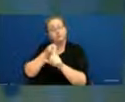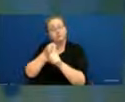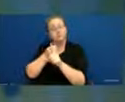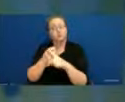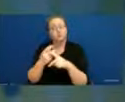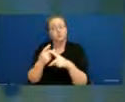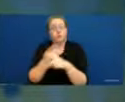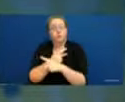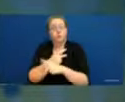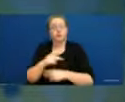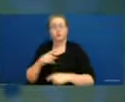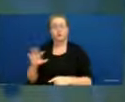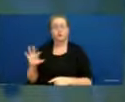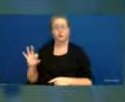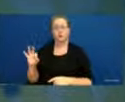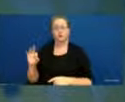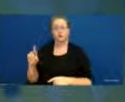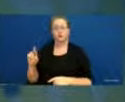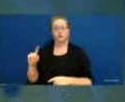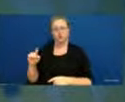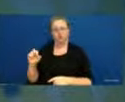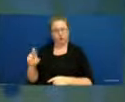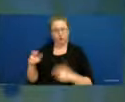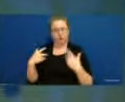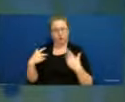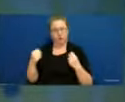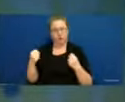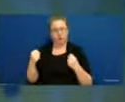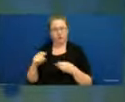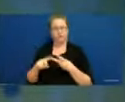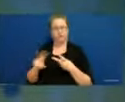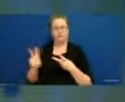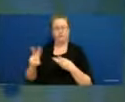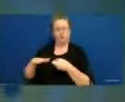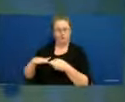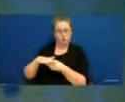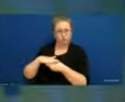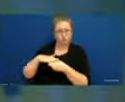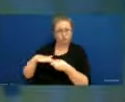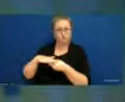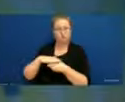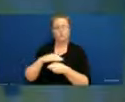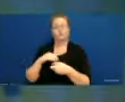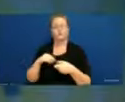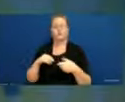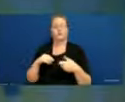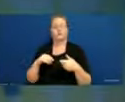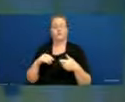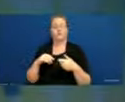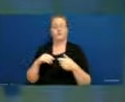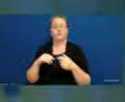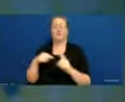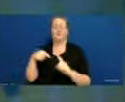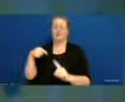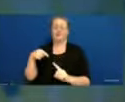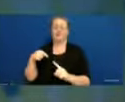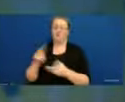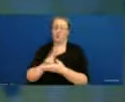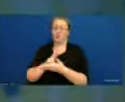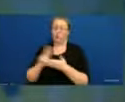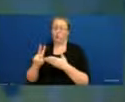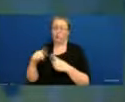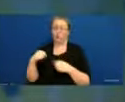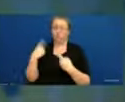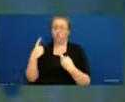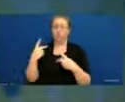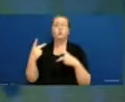has affected more the areas in the Fraser Health and Vancouver Coastal Health Region, and particularly